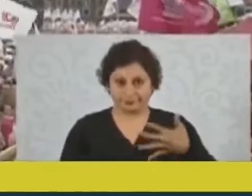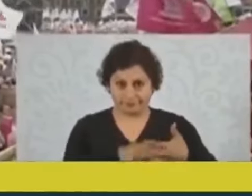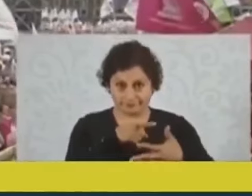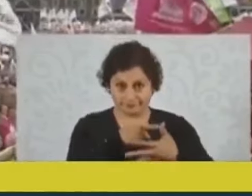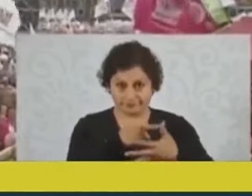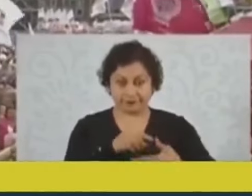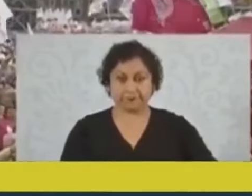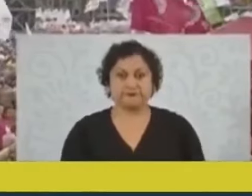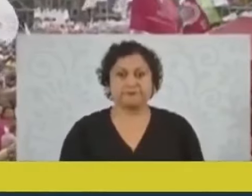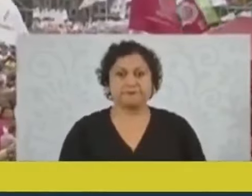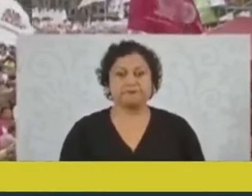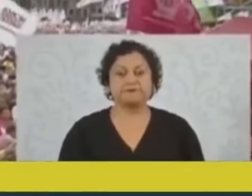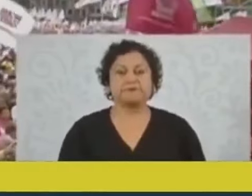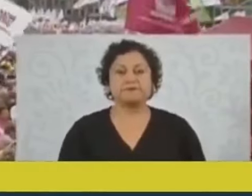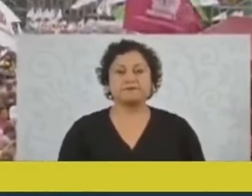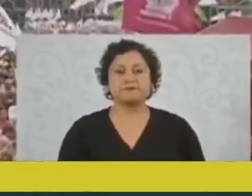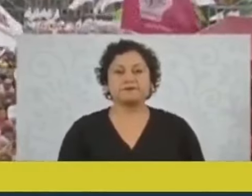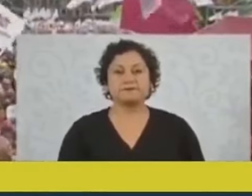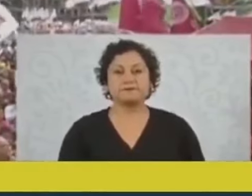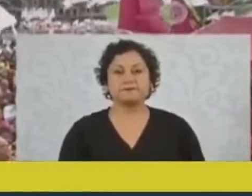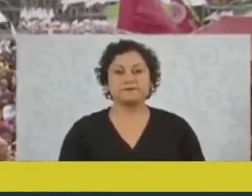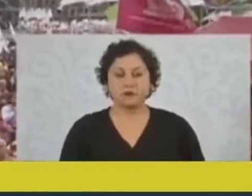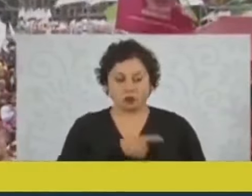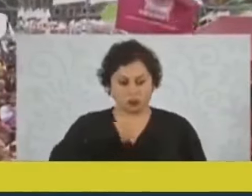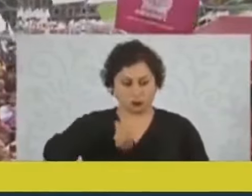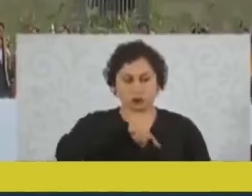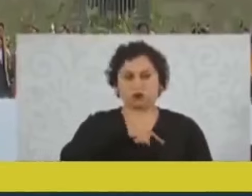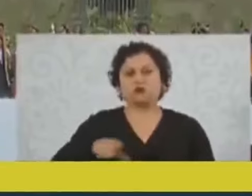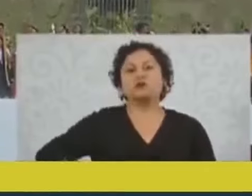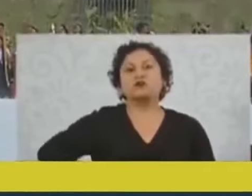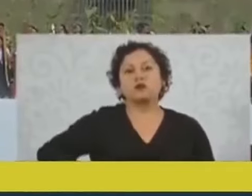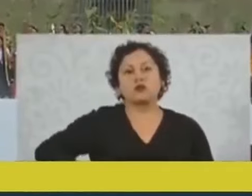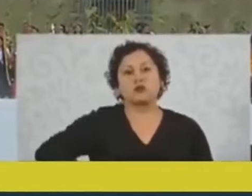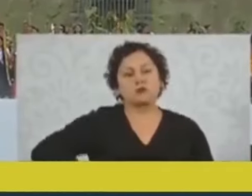Five, we will respect and guarantee